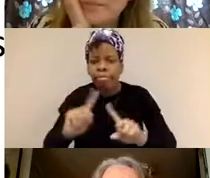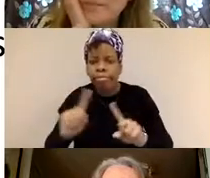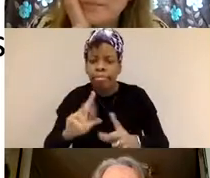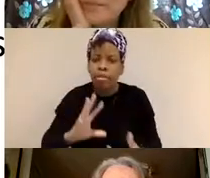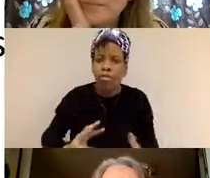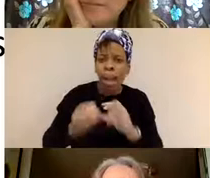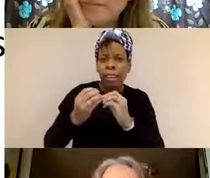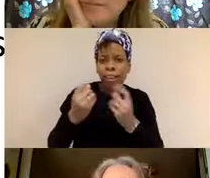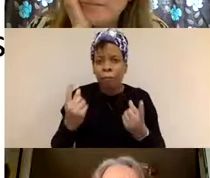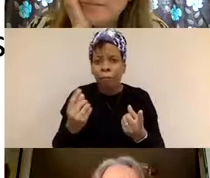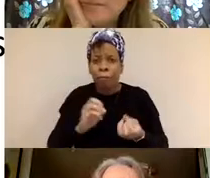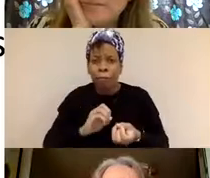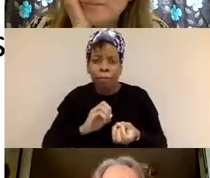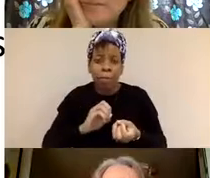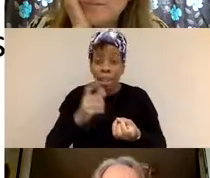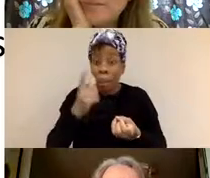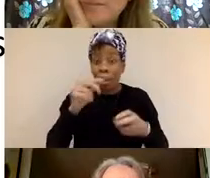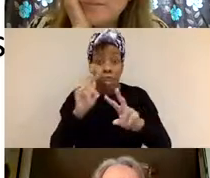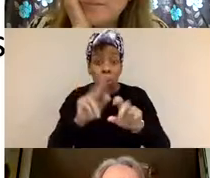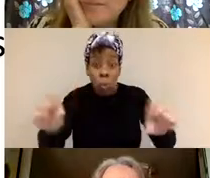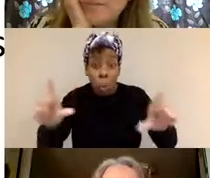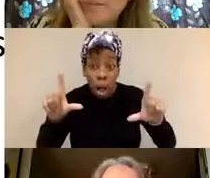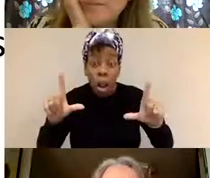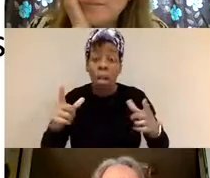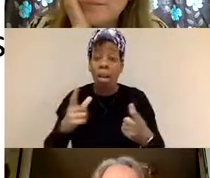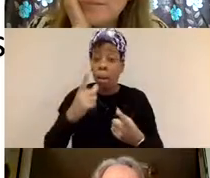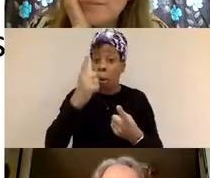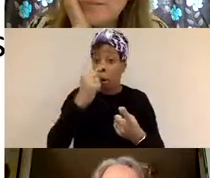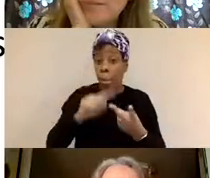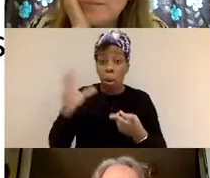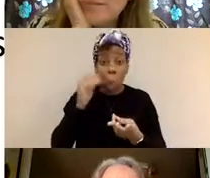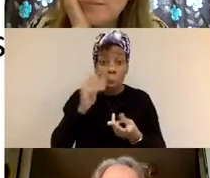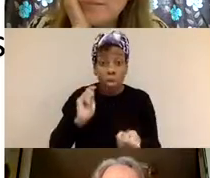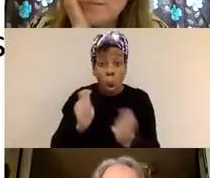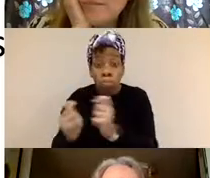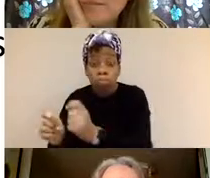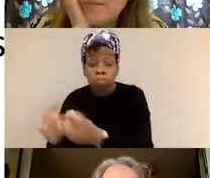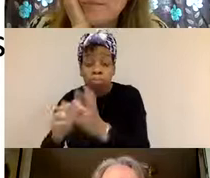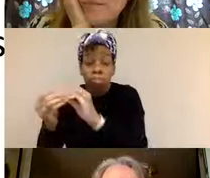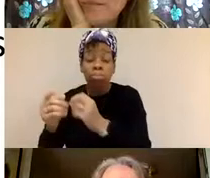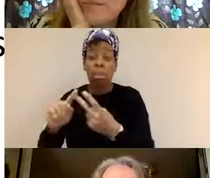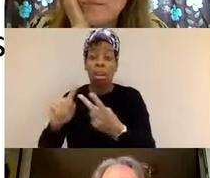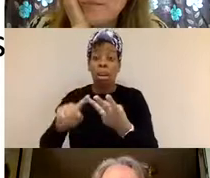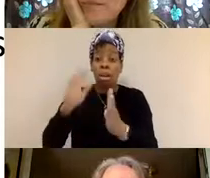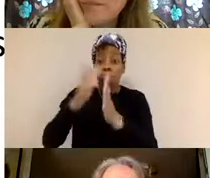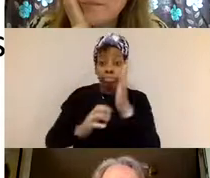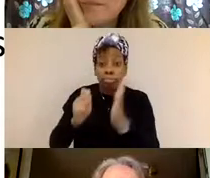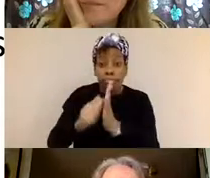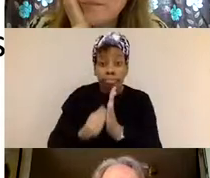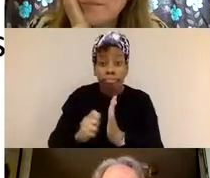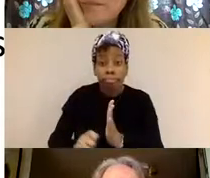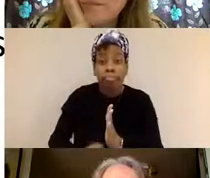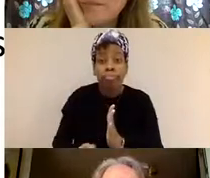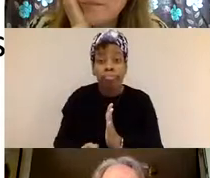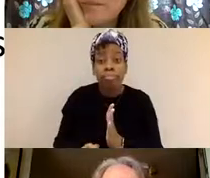way. That could be visually, it could be through audio or the written word. So we'll be running two